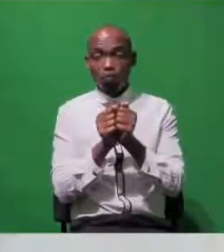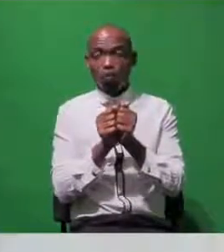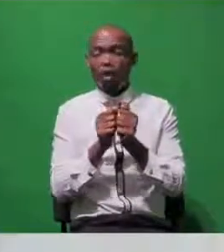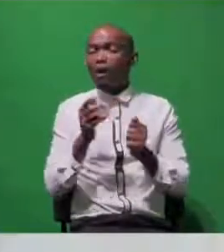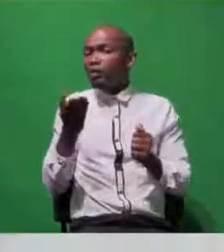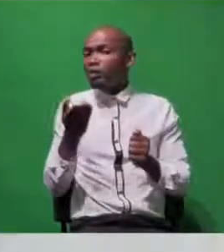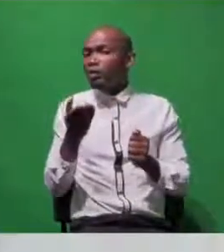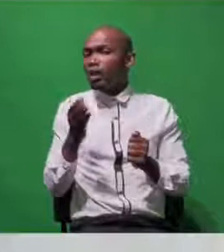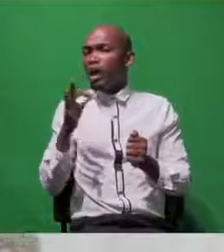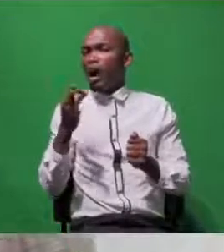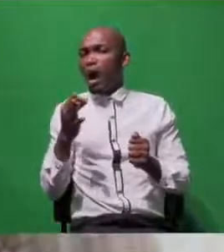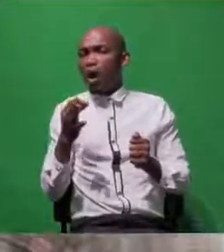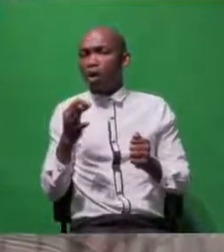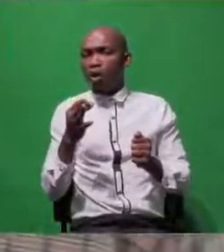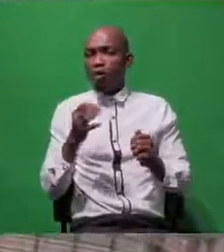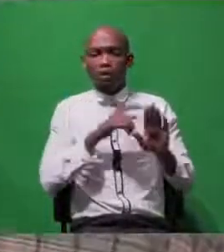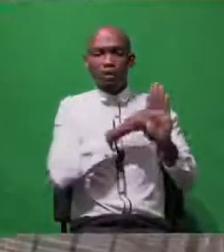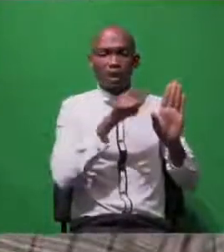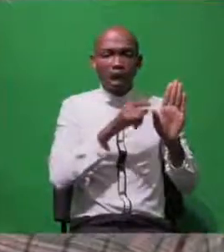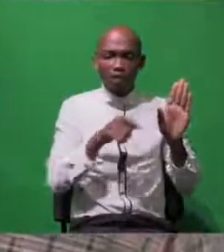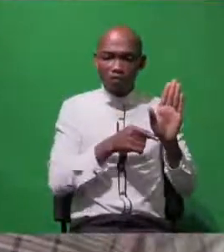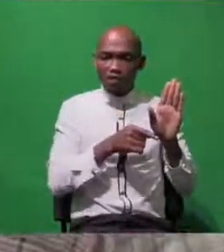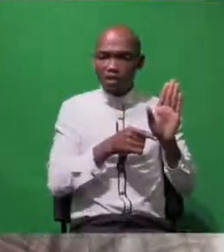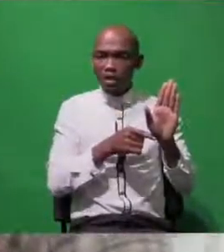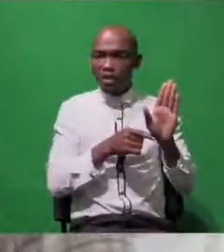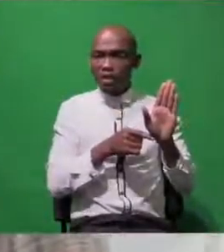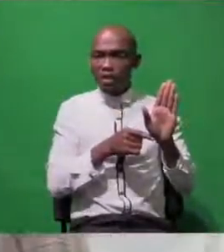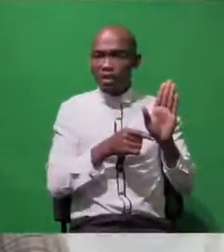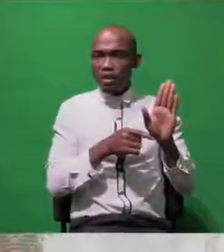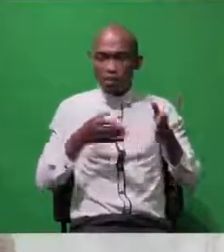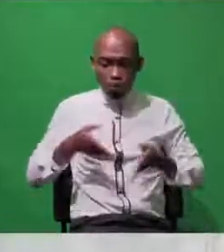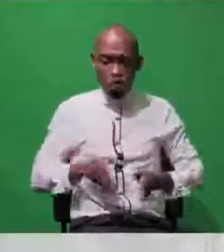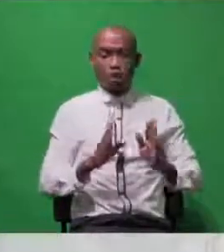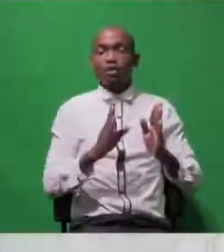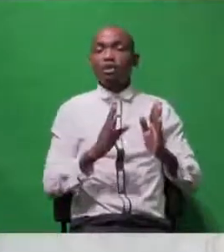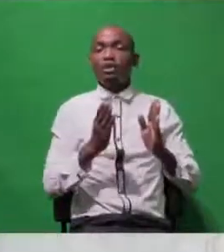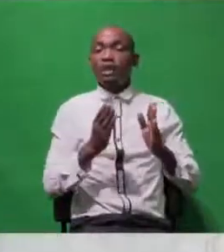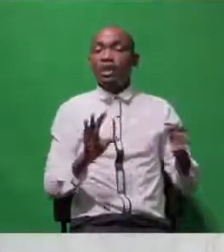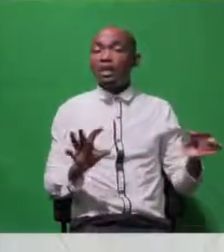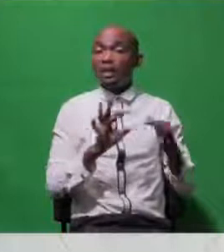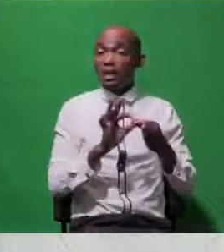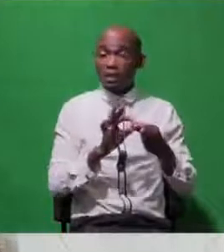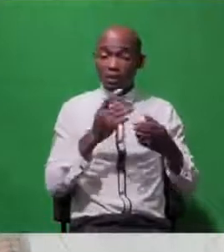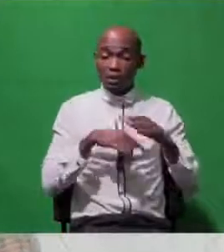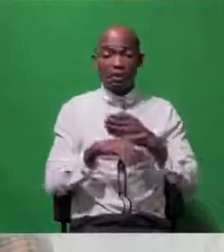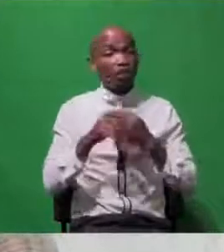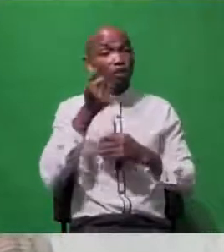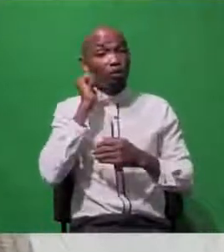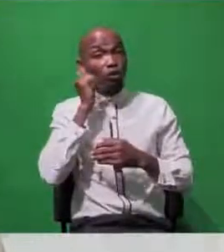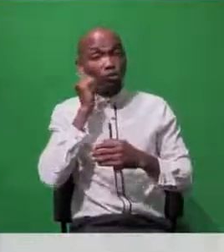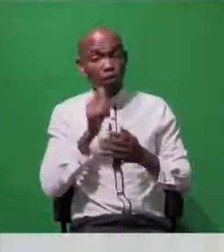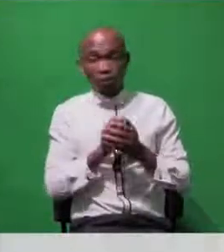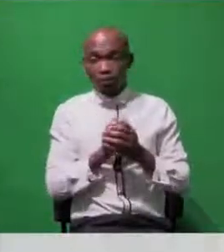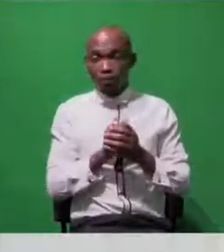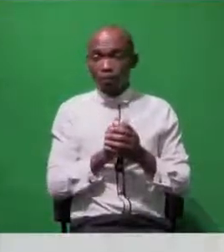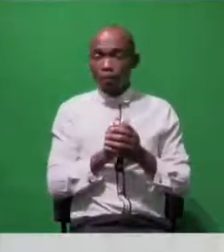Africa engage in production of those demanded raw materials by Europeans?